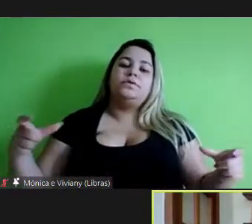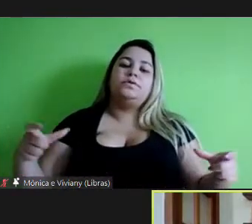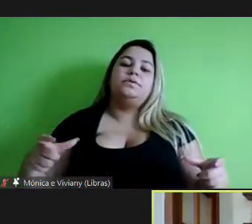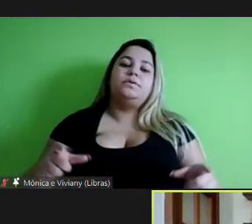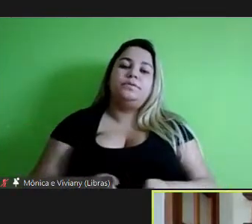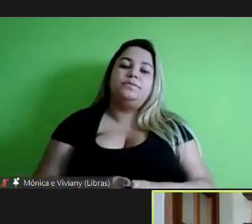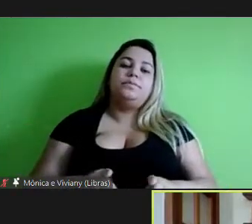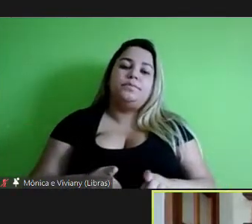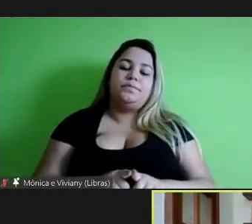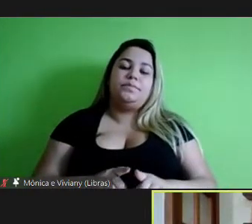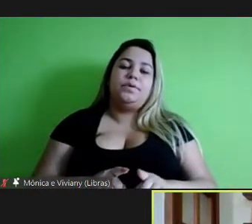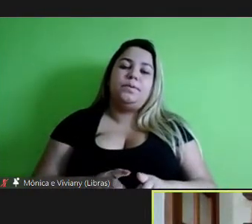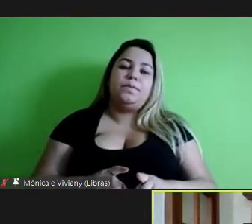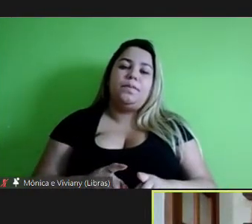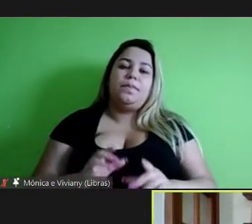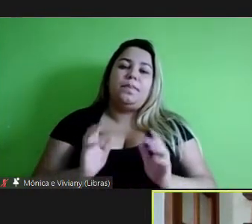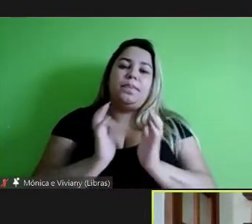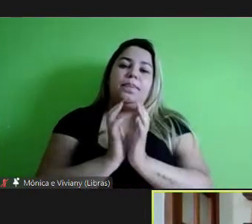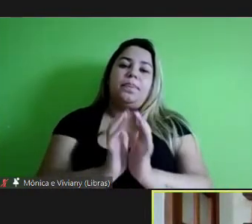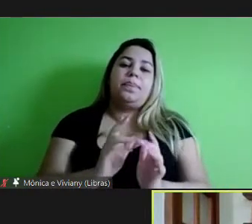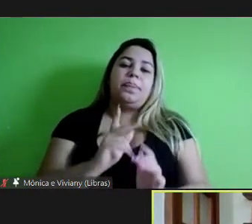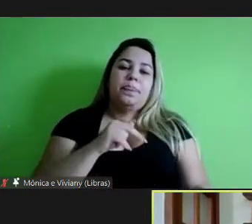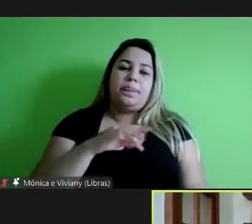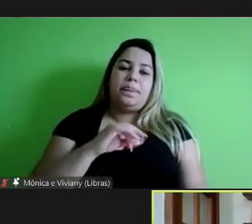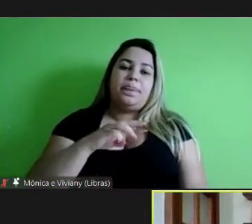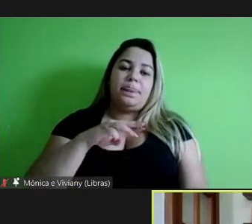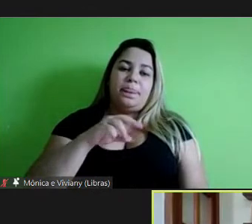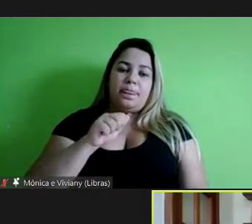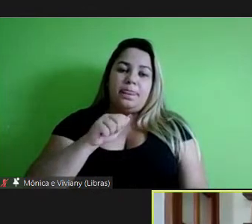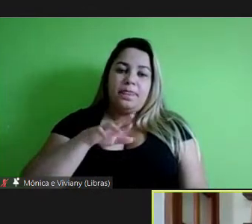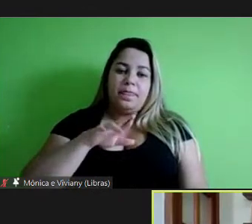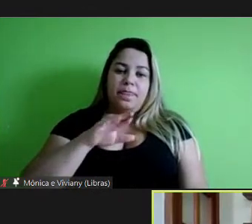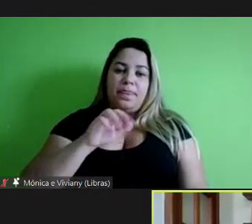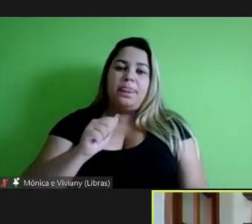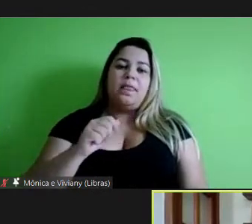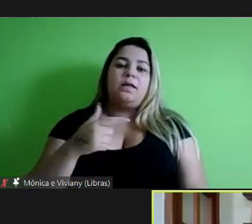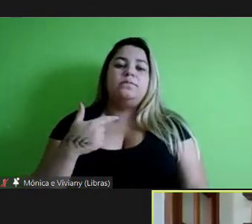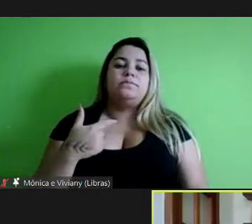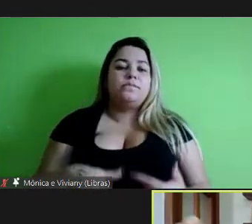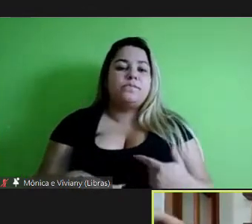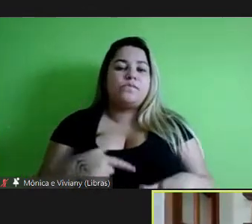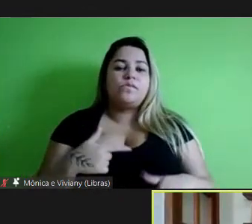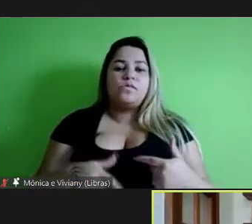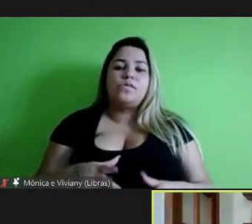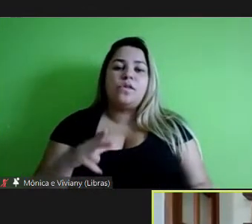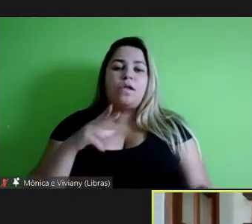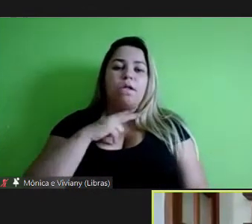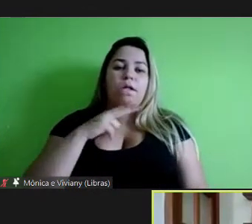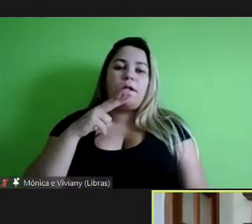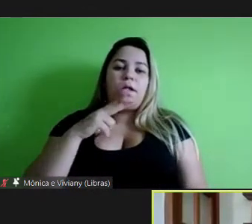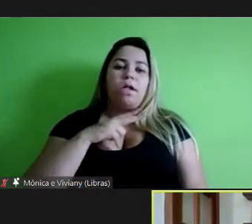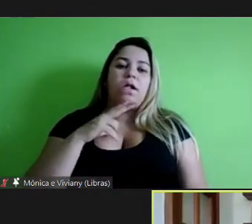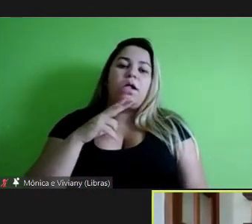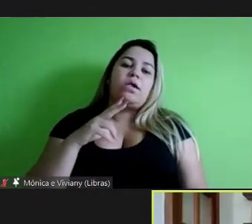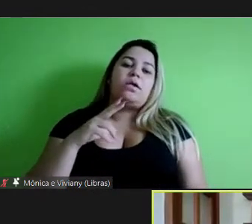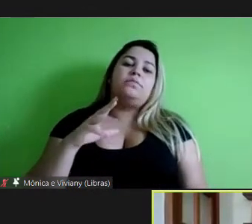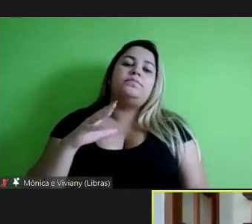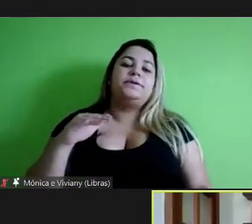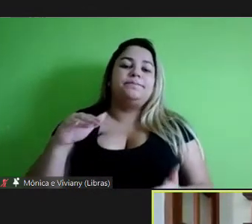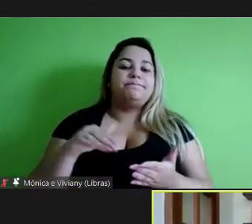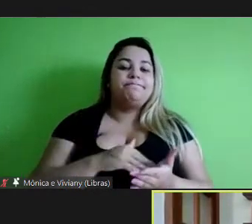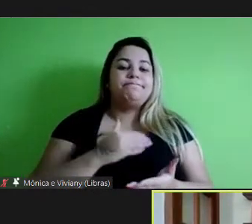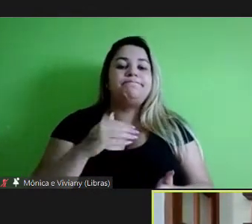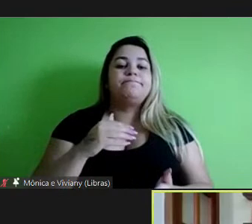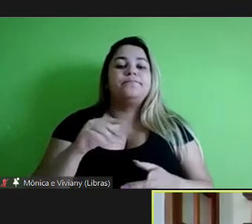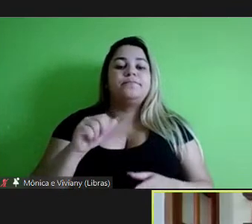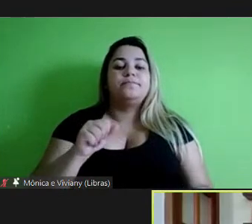to increase. So within a territory, the primary healthcare team does not have this service to articulate this. This is, for